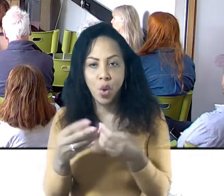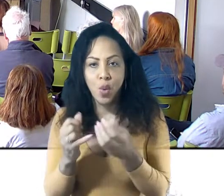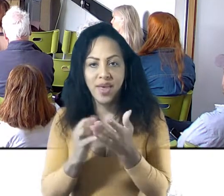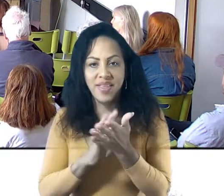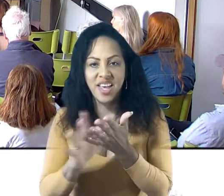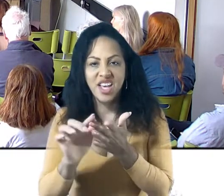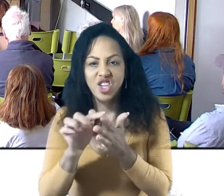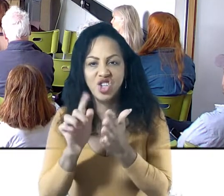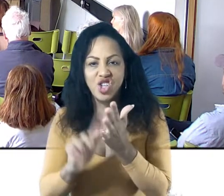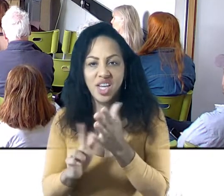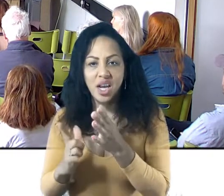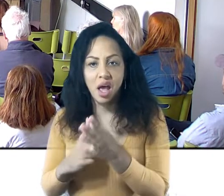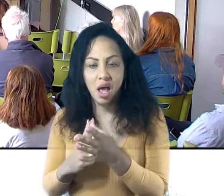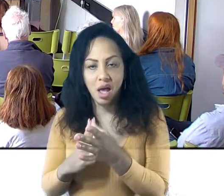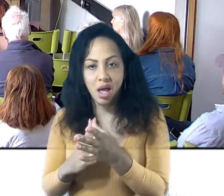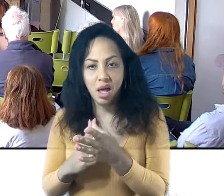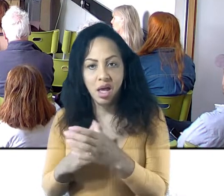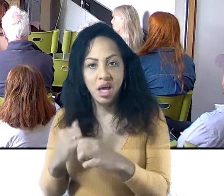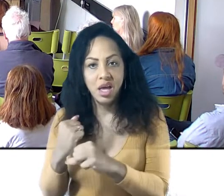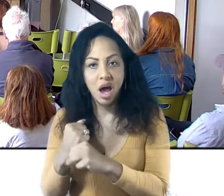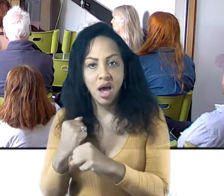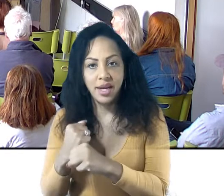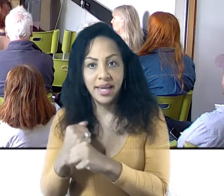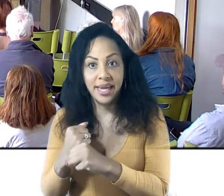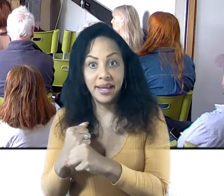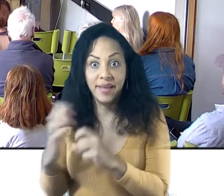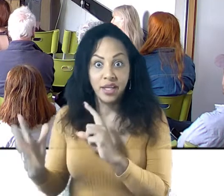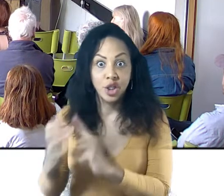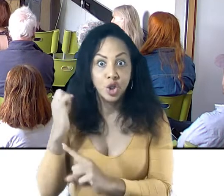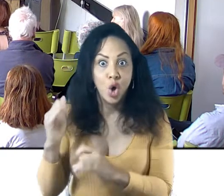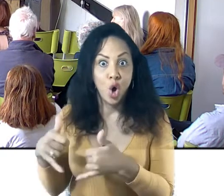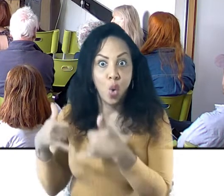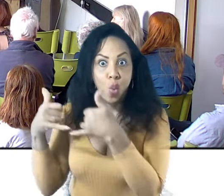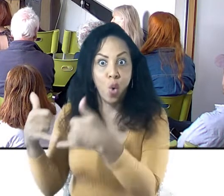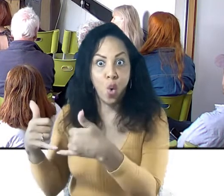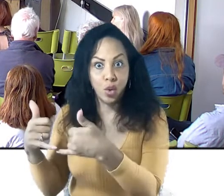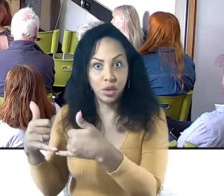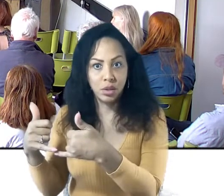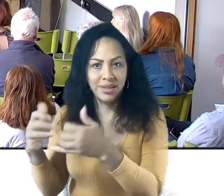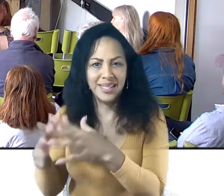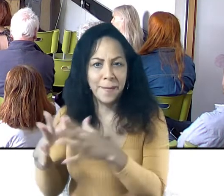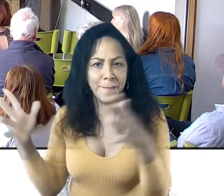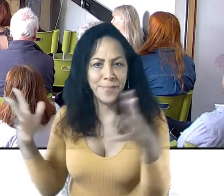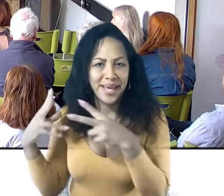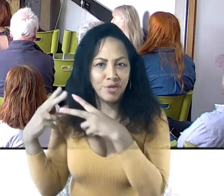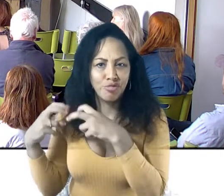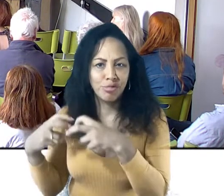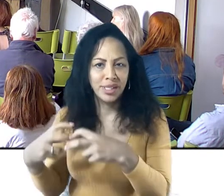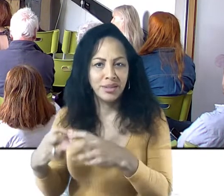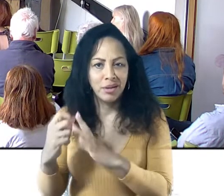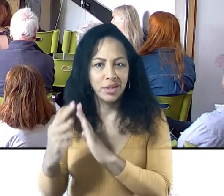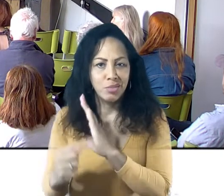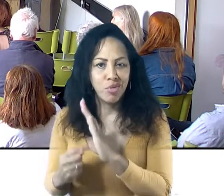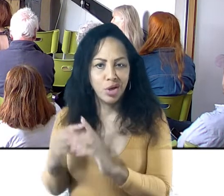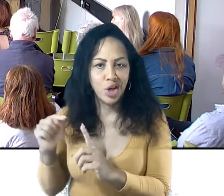Hub Award, and they are currently, it's a really big research project